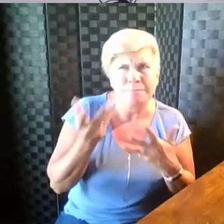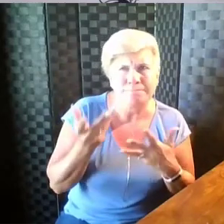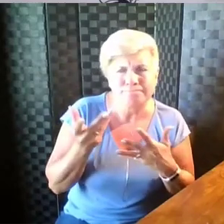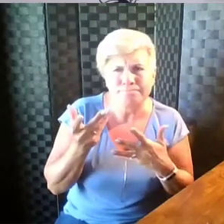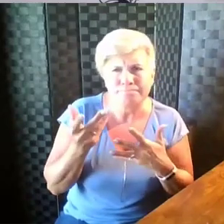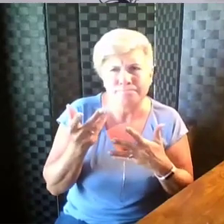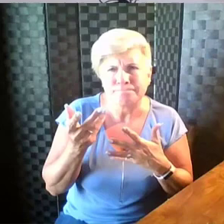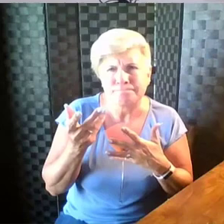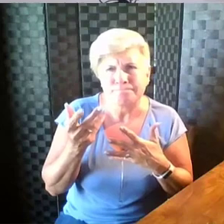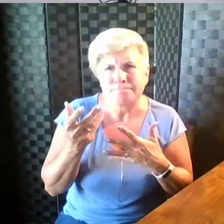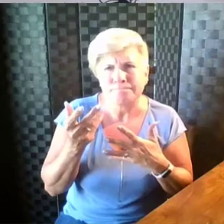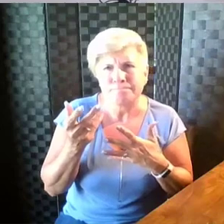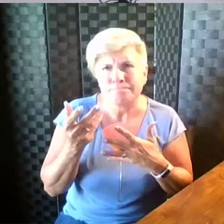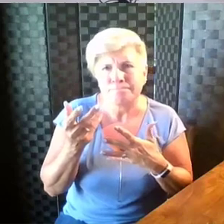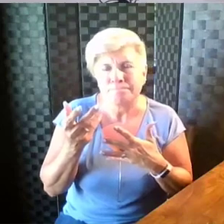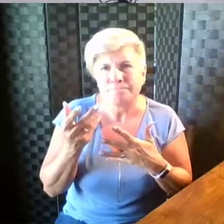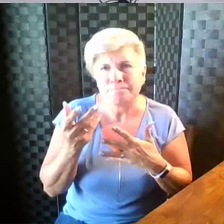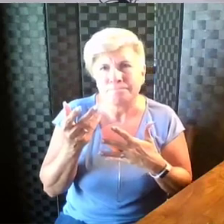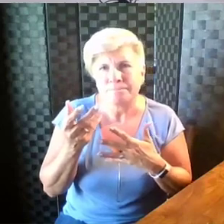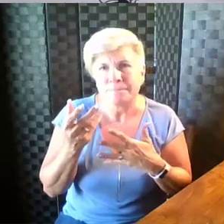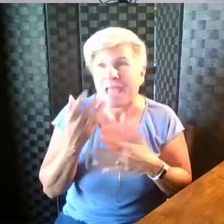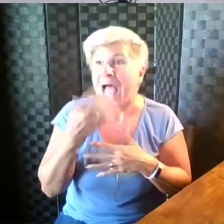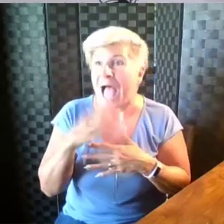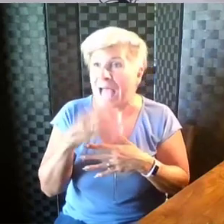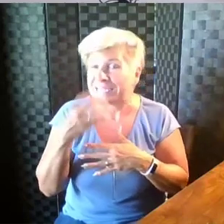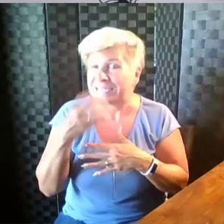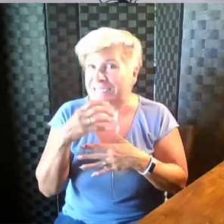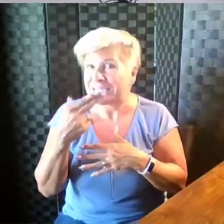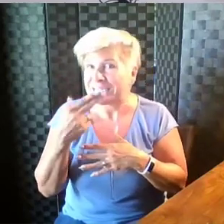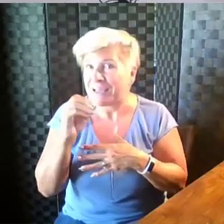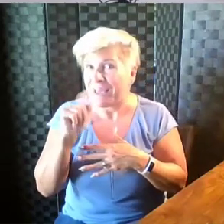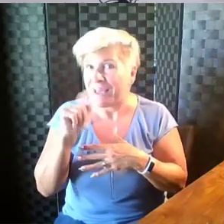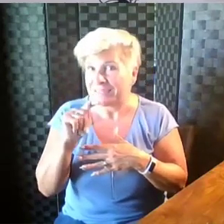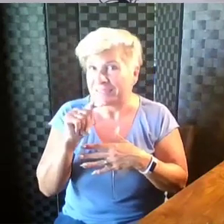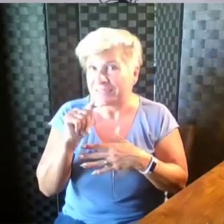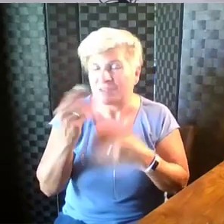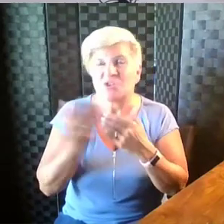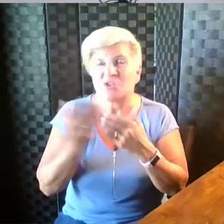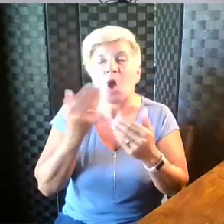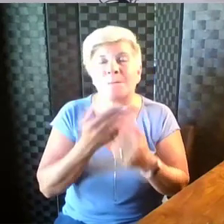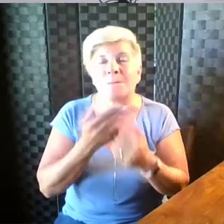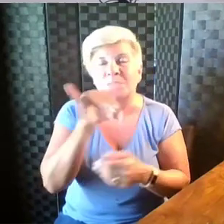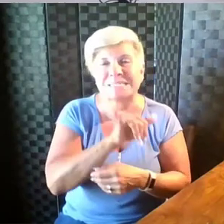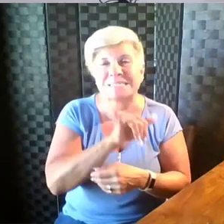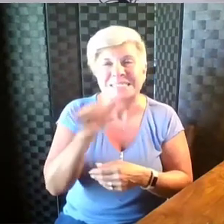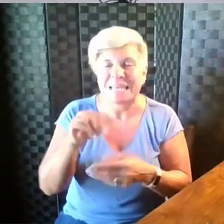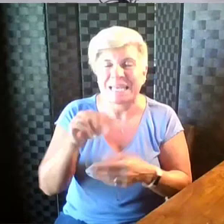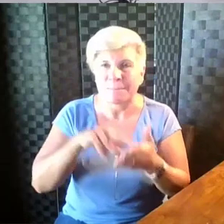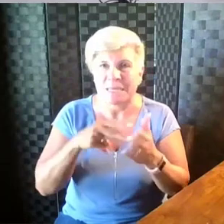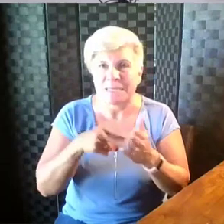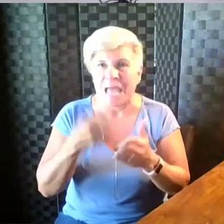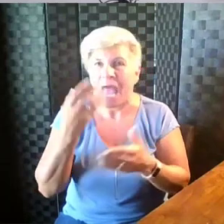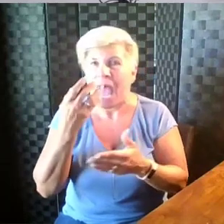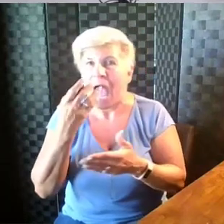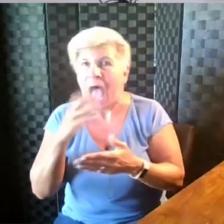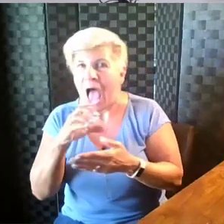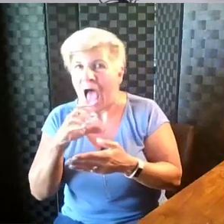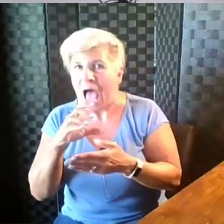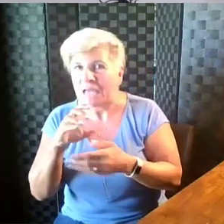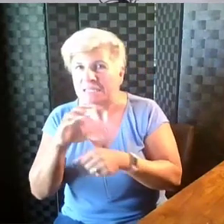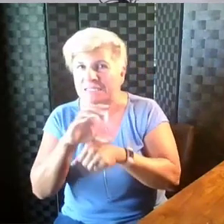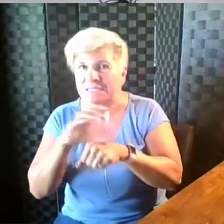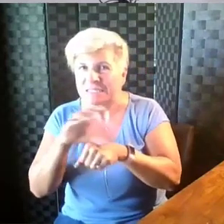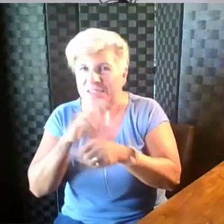How about hot? So if I have a hot cup of cocoa or a warm cup of cocoa, I know that it's not